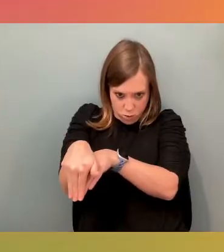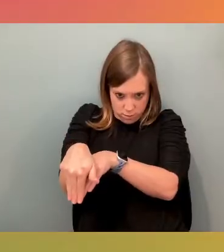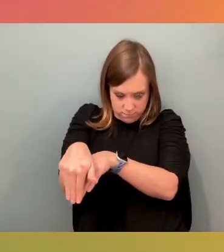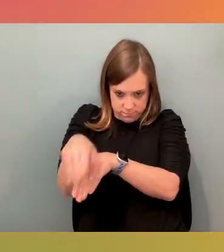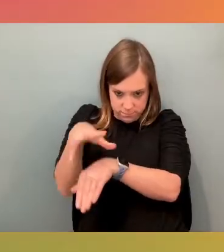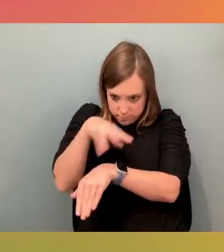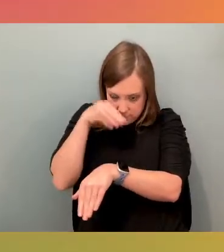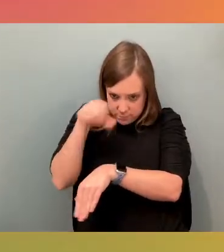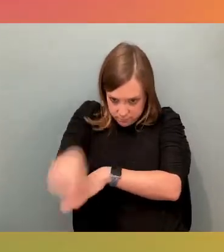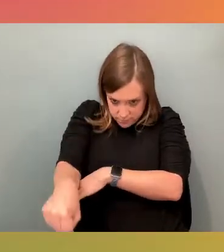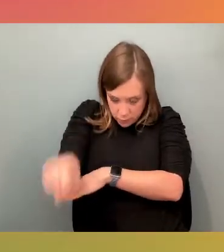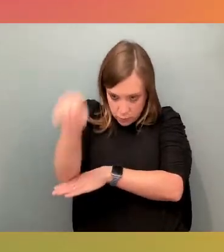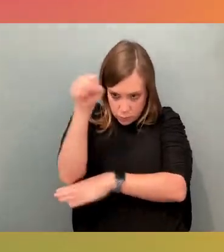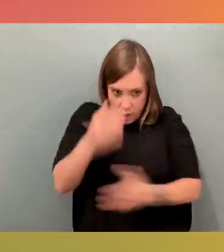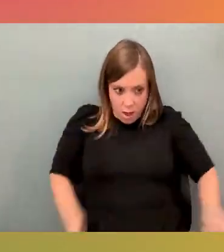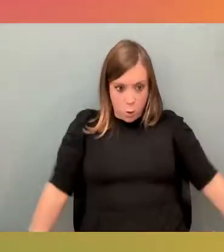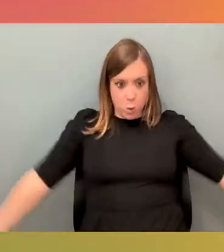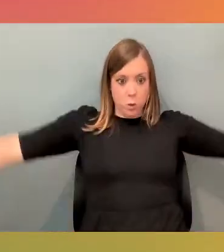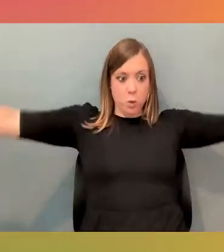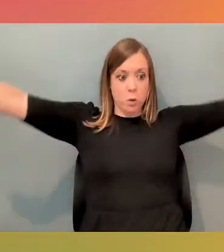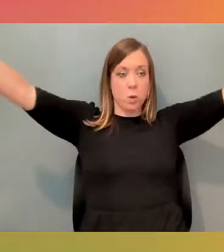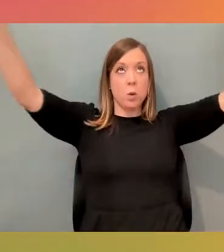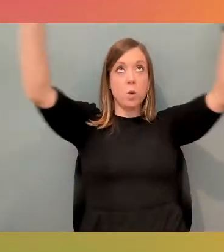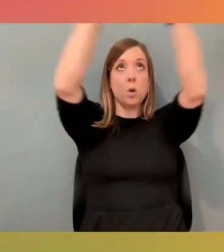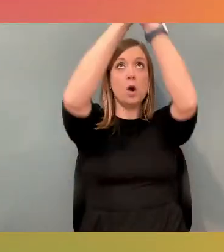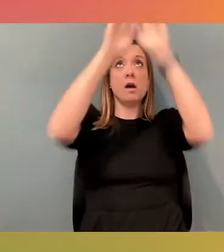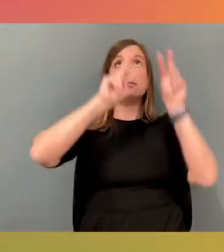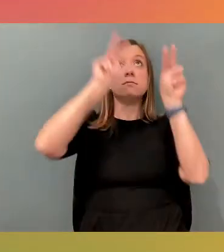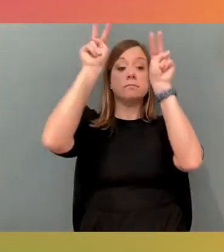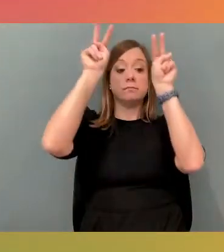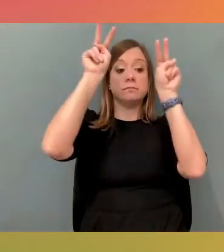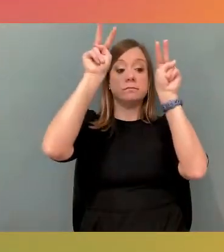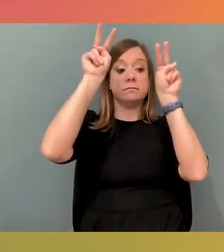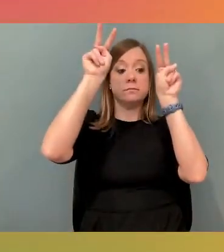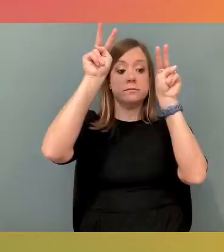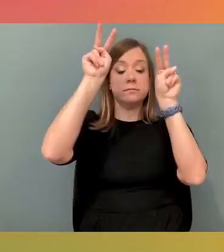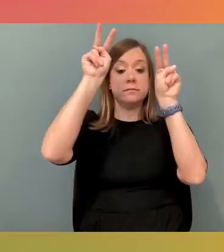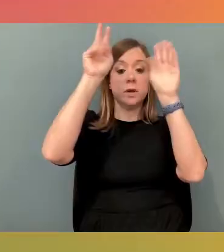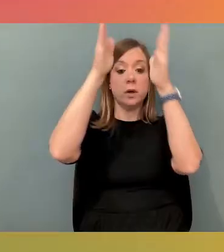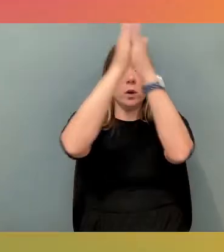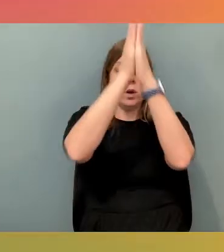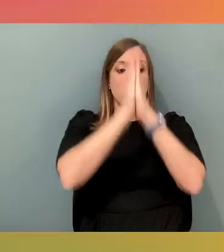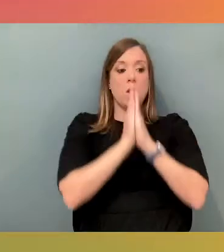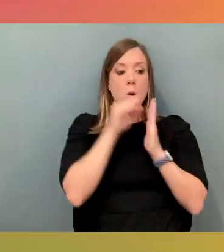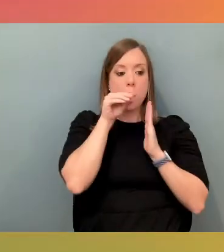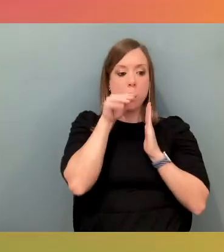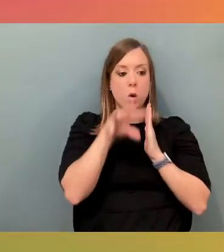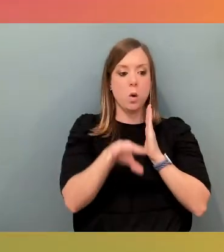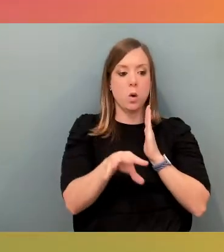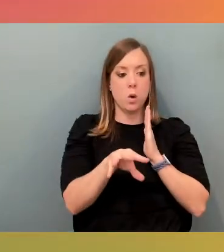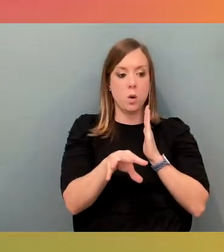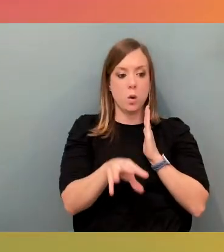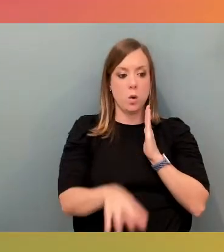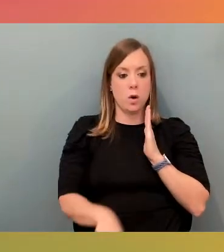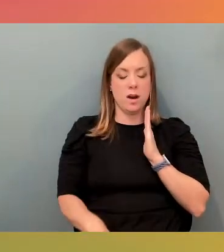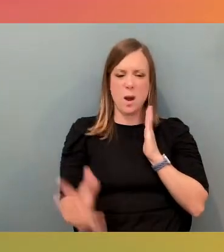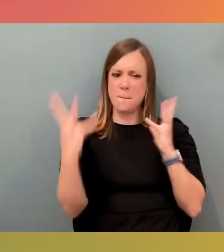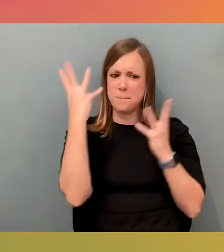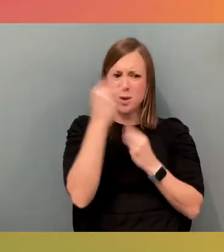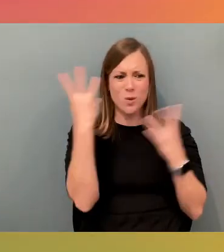sweep those arms up, gaze up, and exhale, hands to heart center. Beautifully